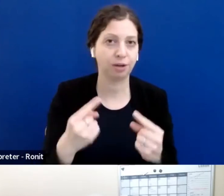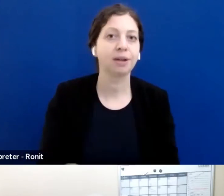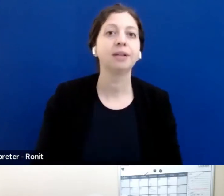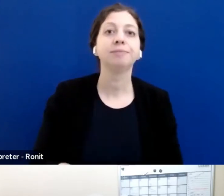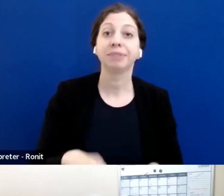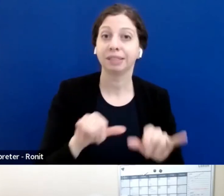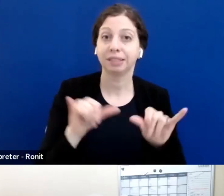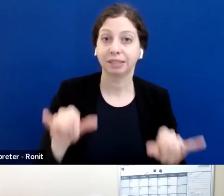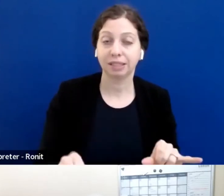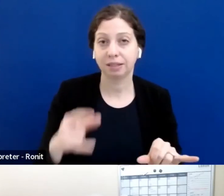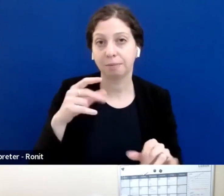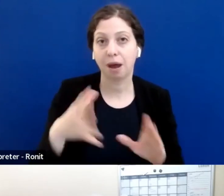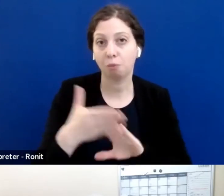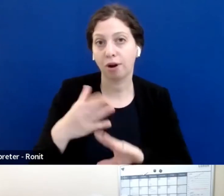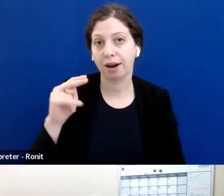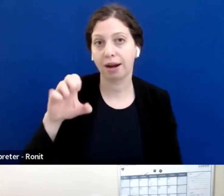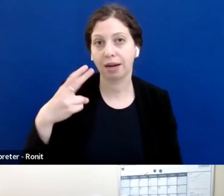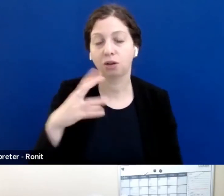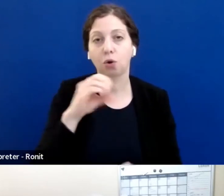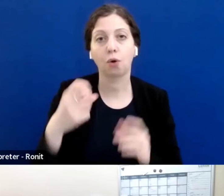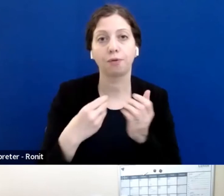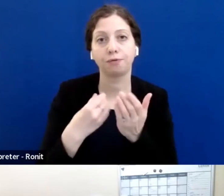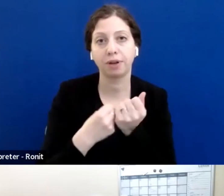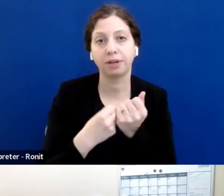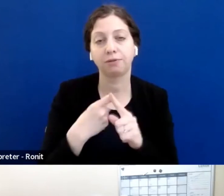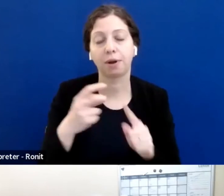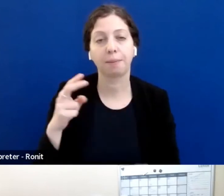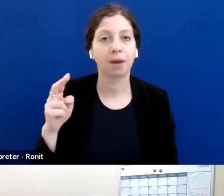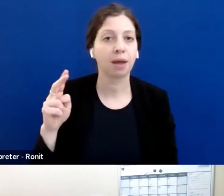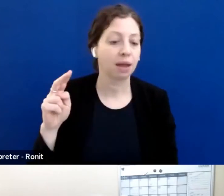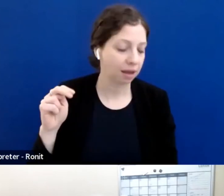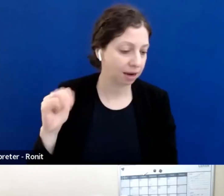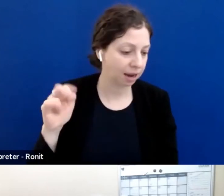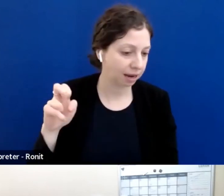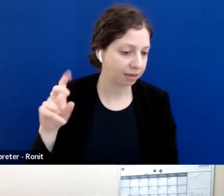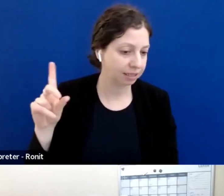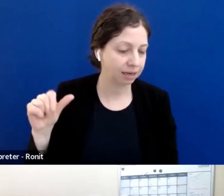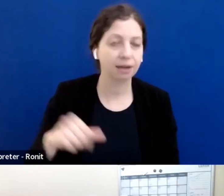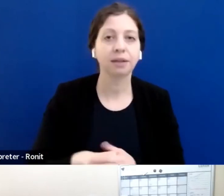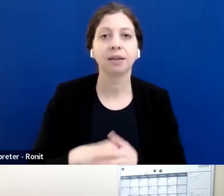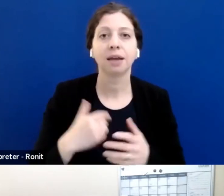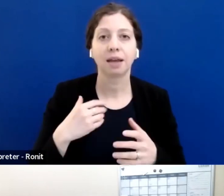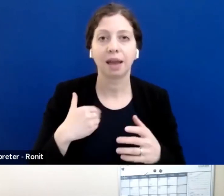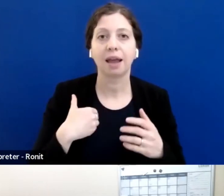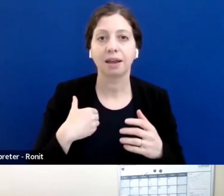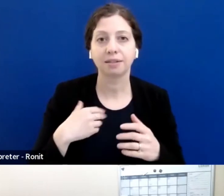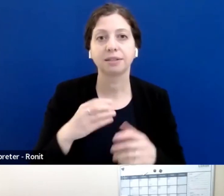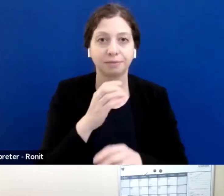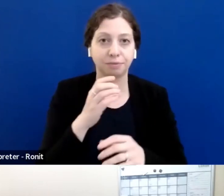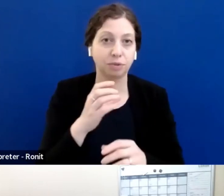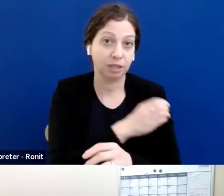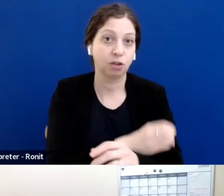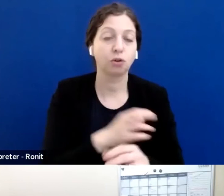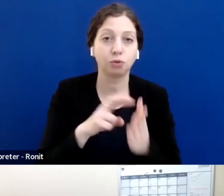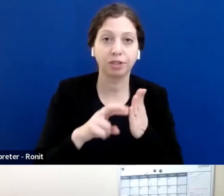operated at the NIH, and it's co-funded by the DoD and VA. And it houses clinical TBI research data, and it does this